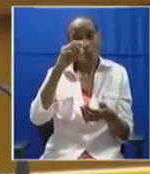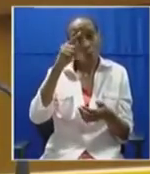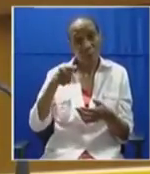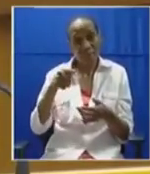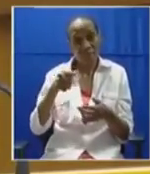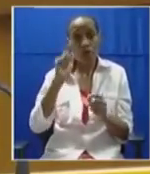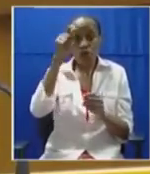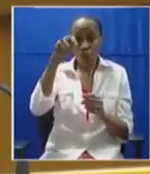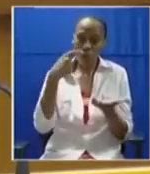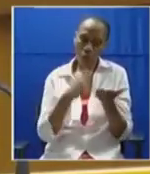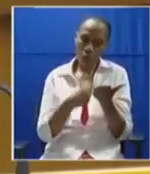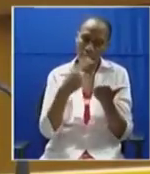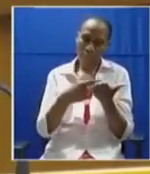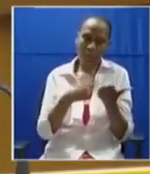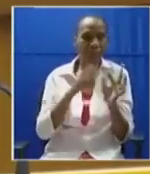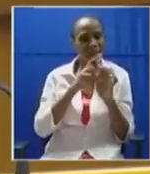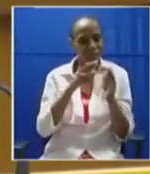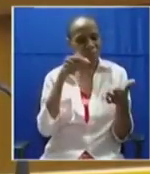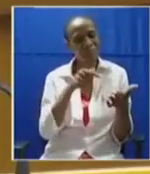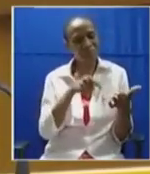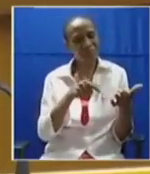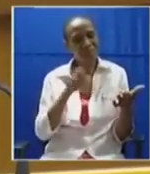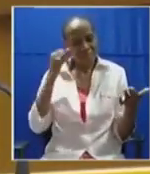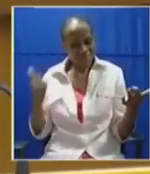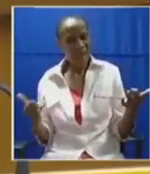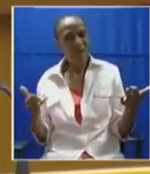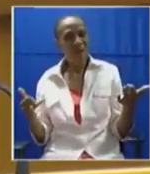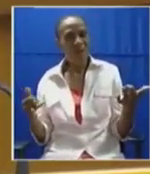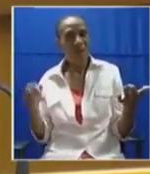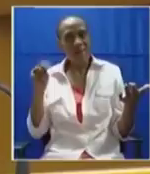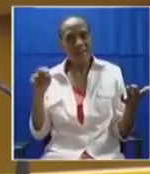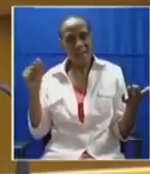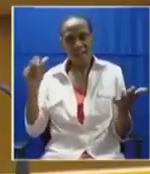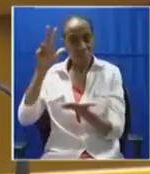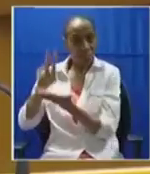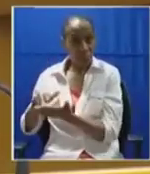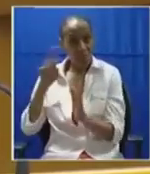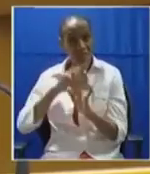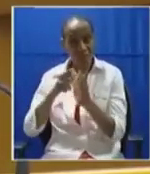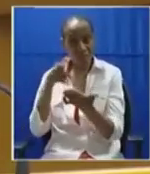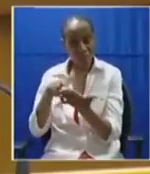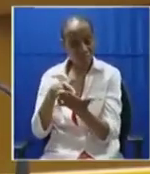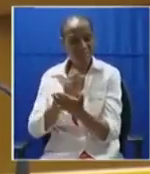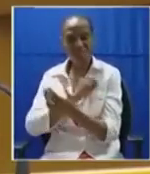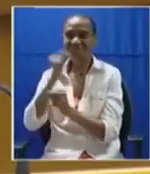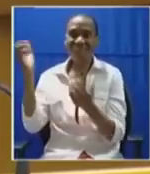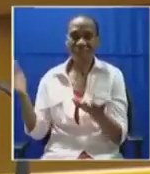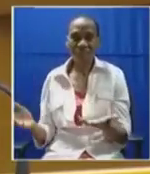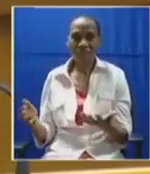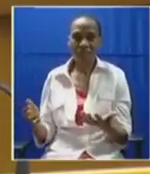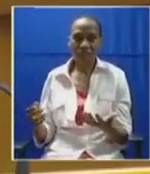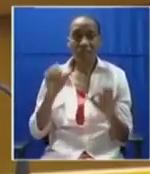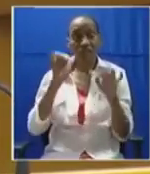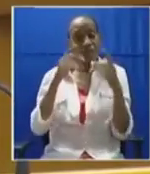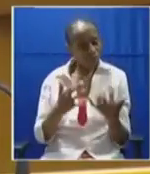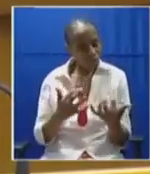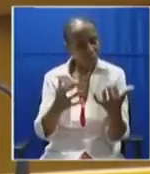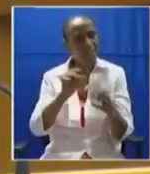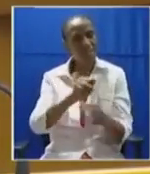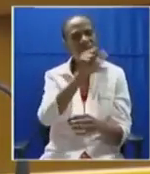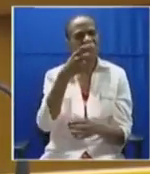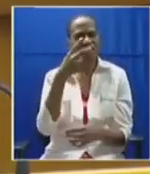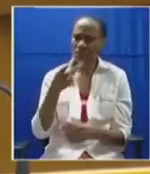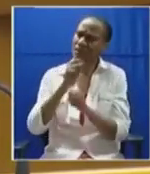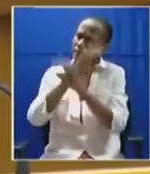report tomorrow, despite the fact that this House has not adopted it yet. Isn't it obvious to South Africans what is